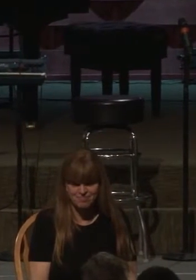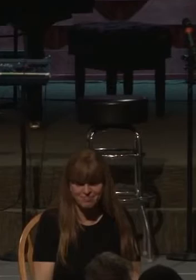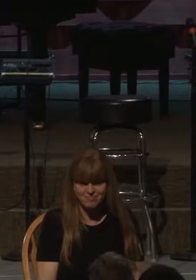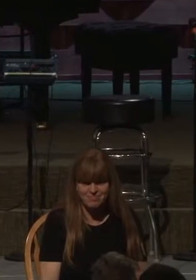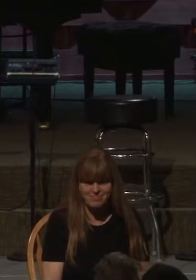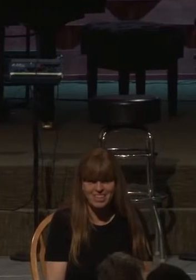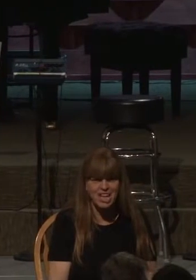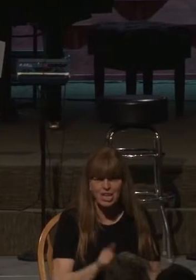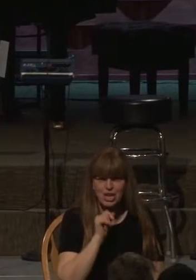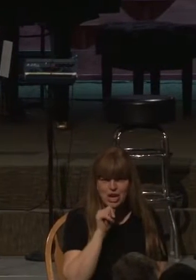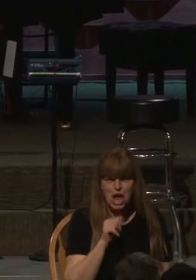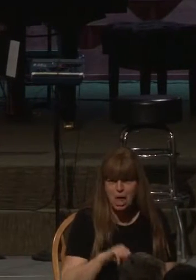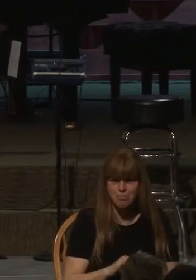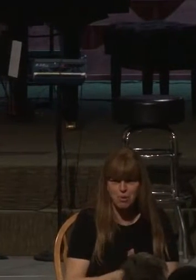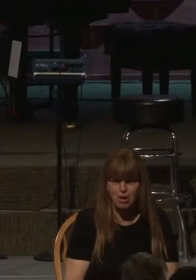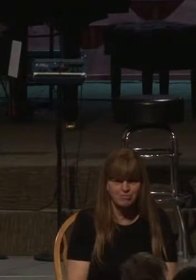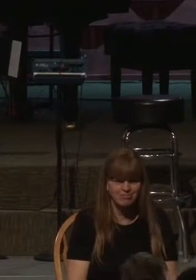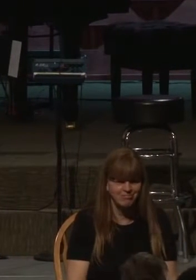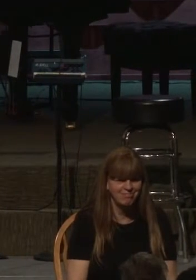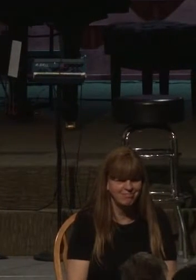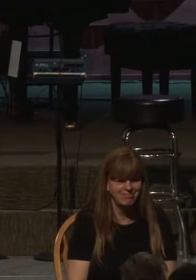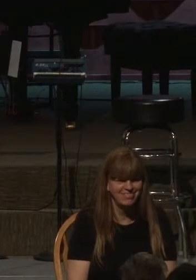You're not impressed.